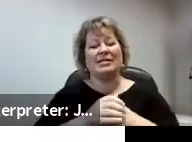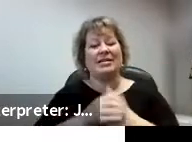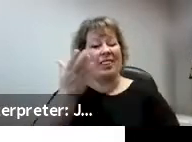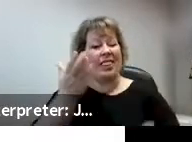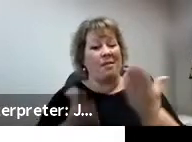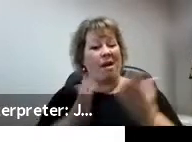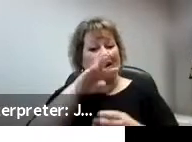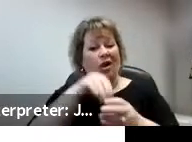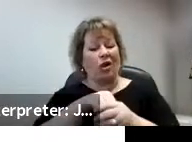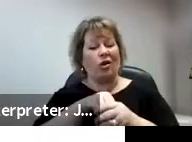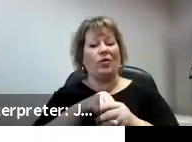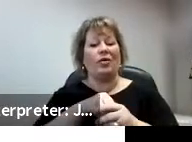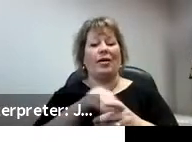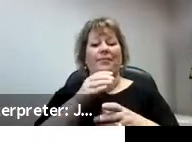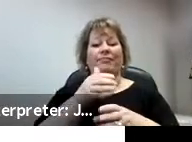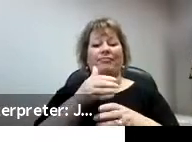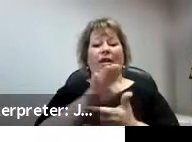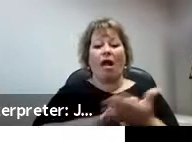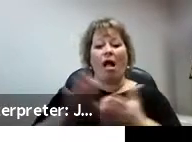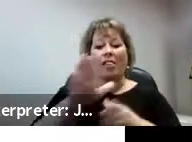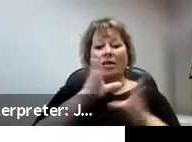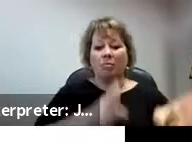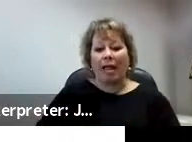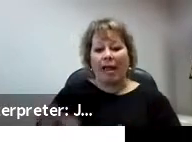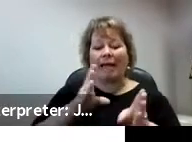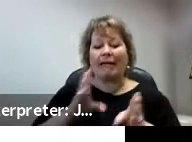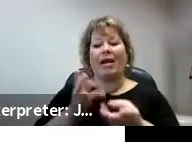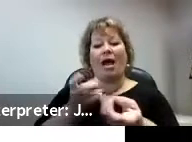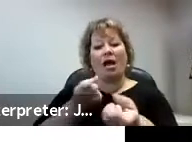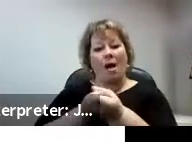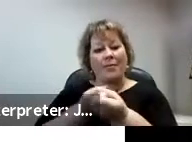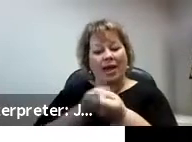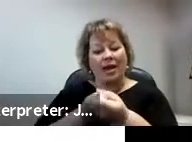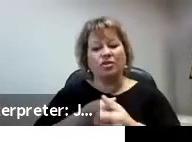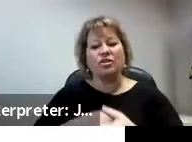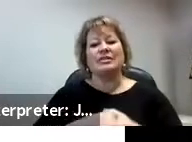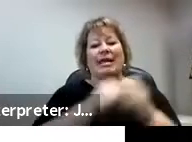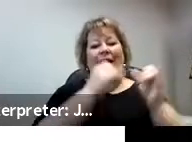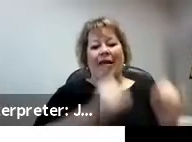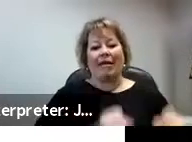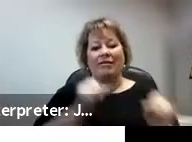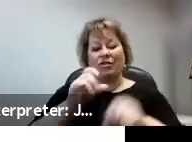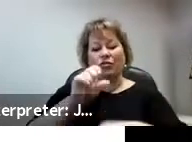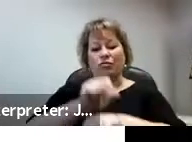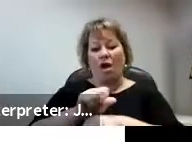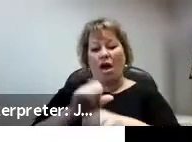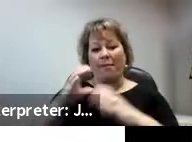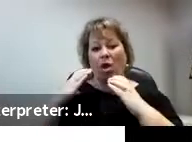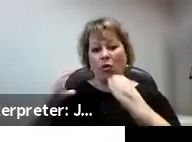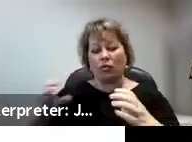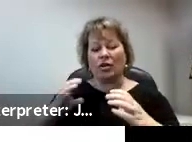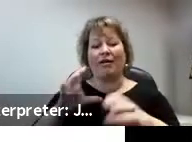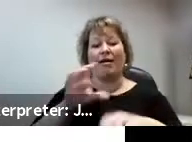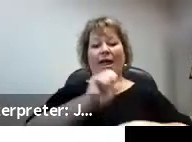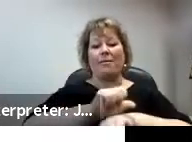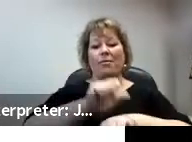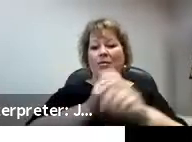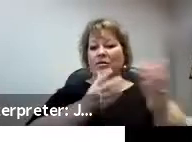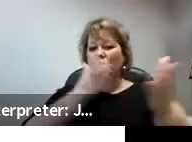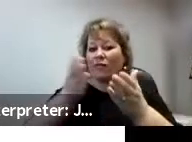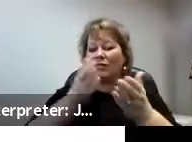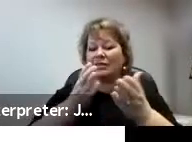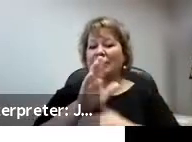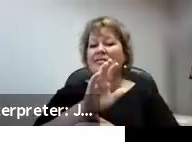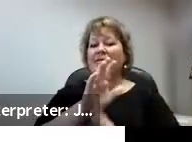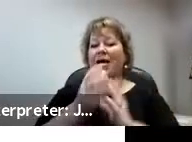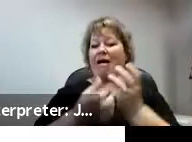for post-secondary planning and accommodations, individualized job coaching, employment services, assistive technology,